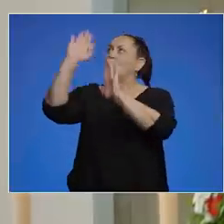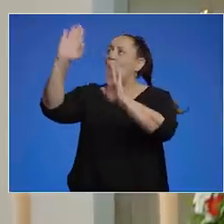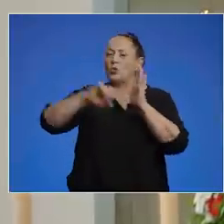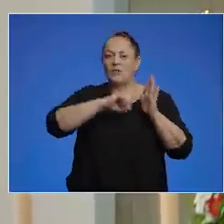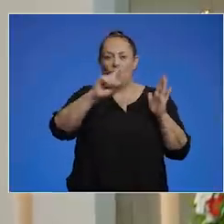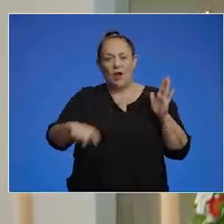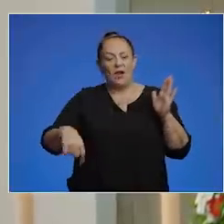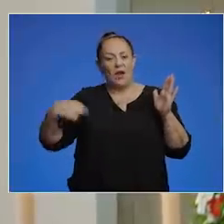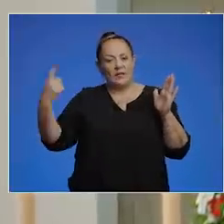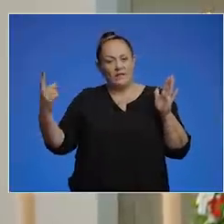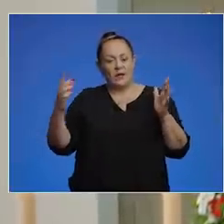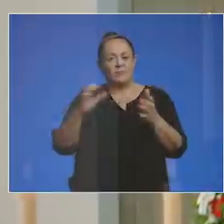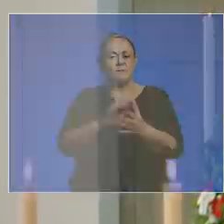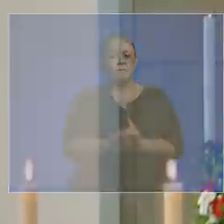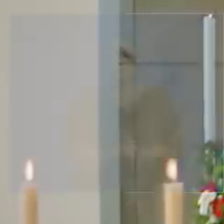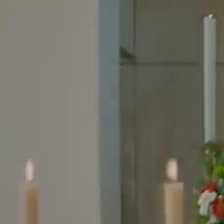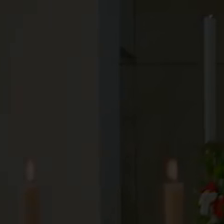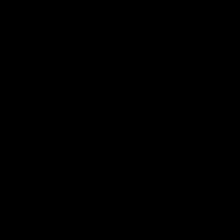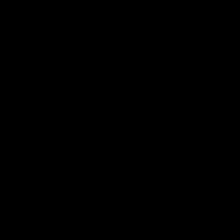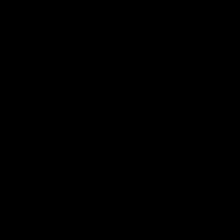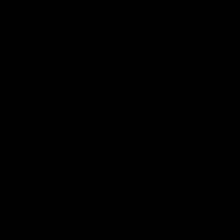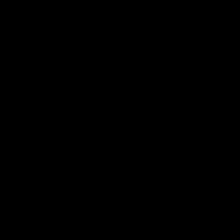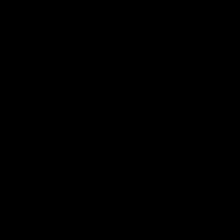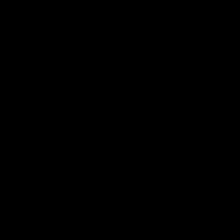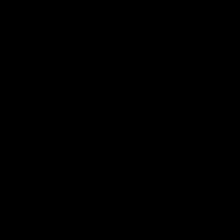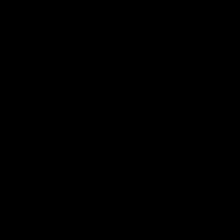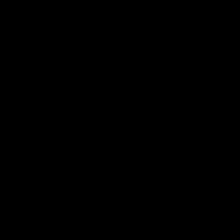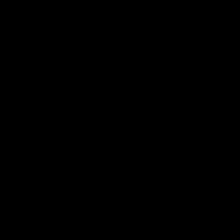is yours, forever and ever.